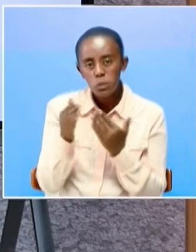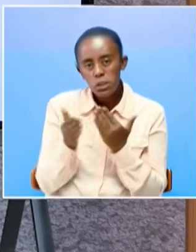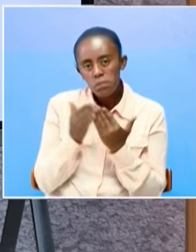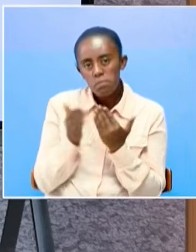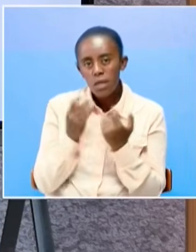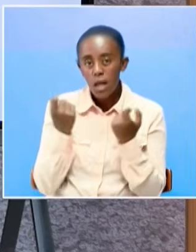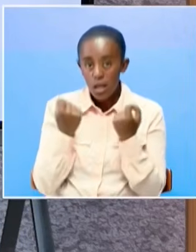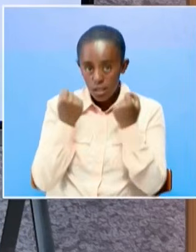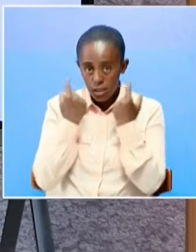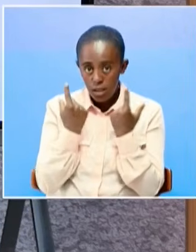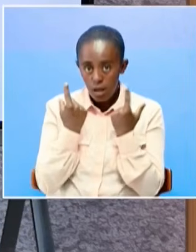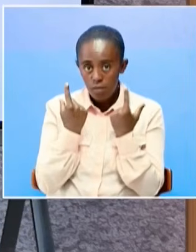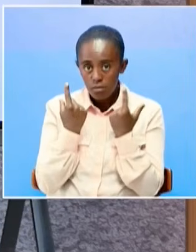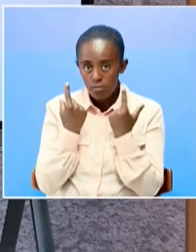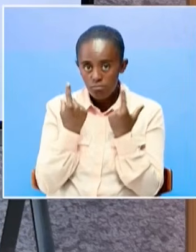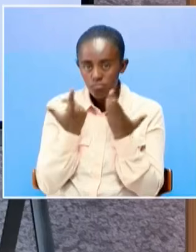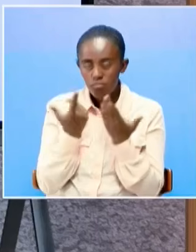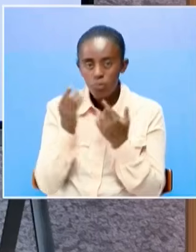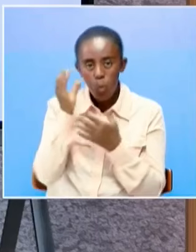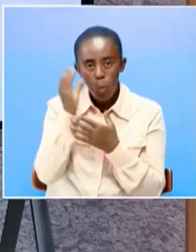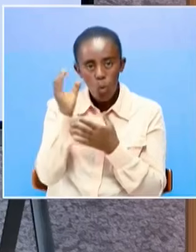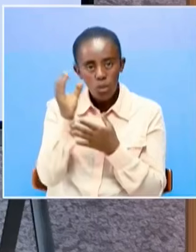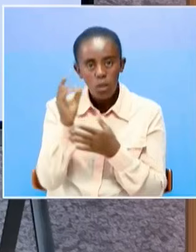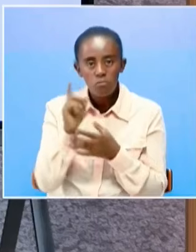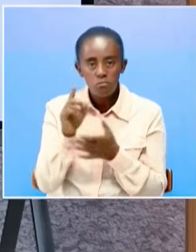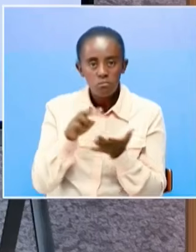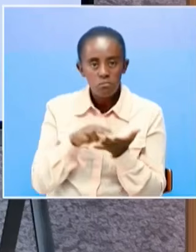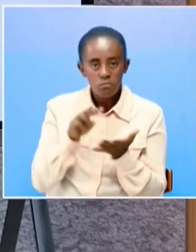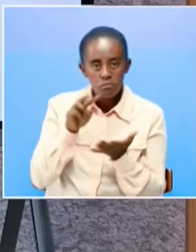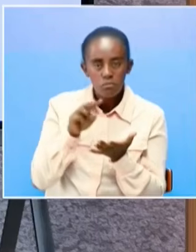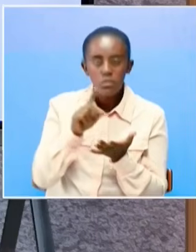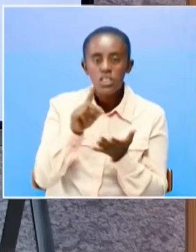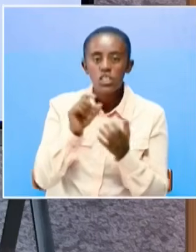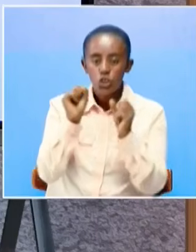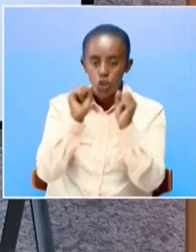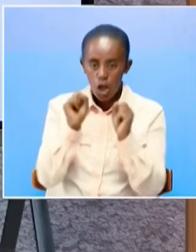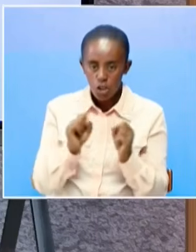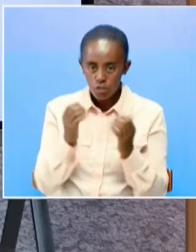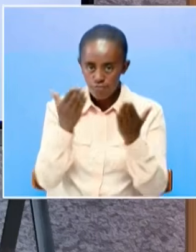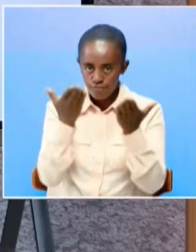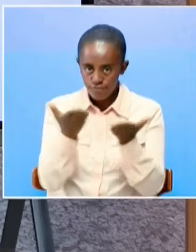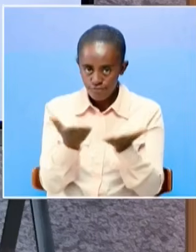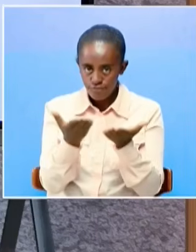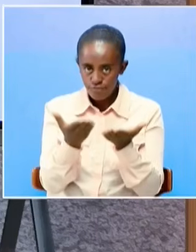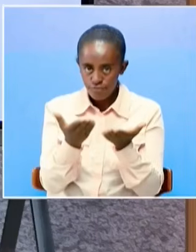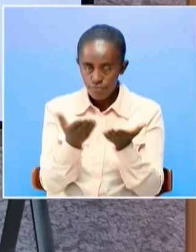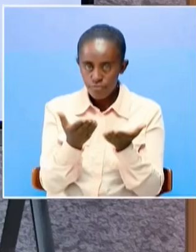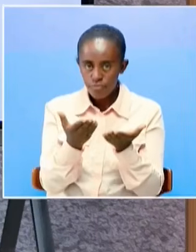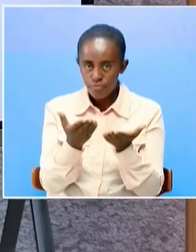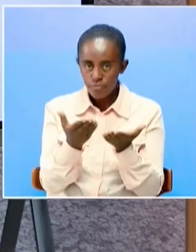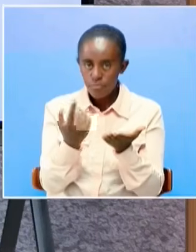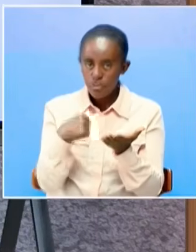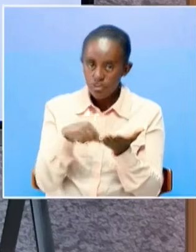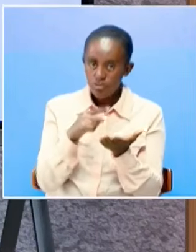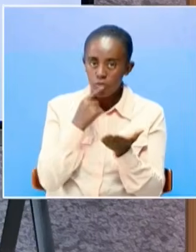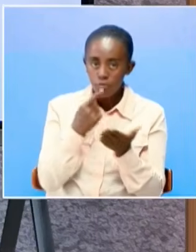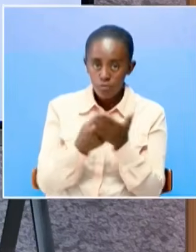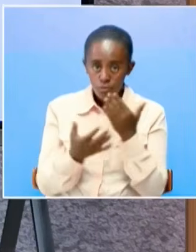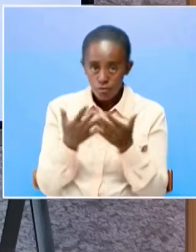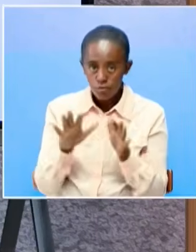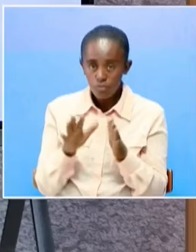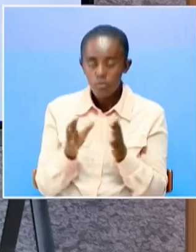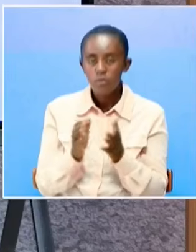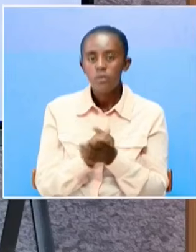understand the concept that we raised in the structure. Okay? As we've said so